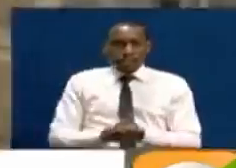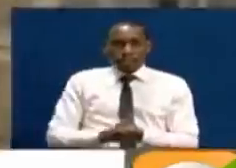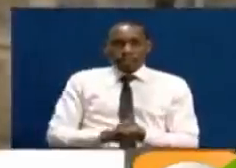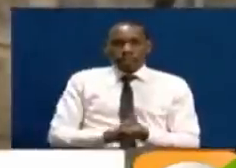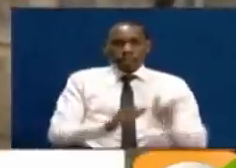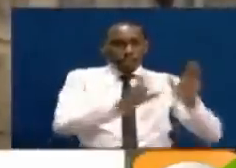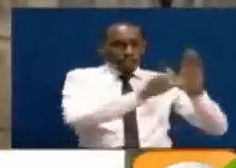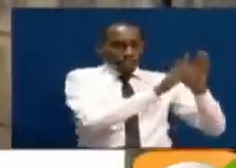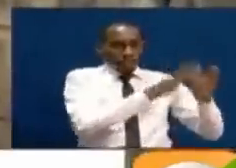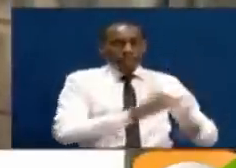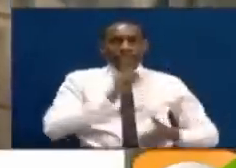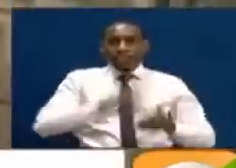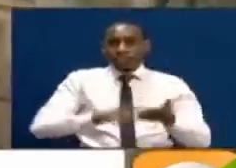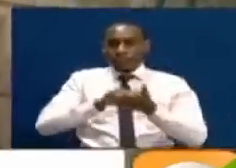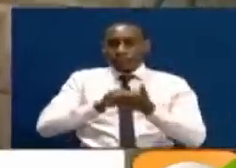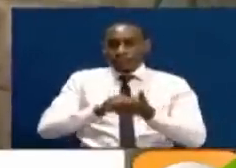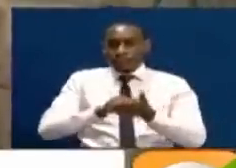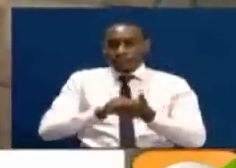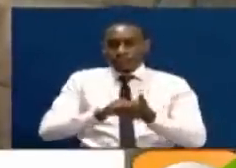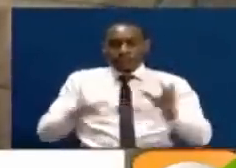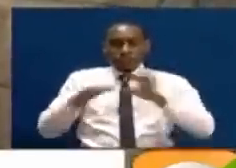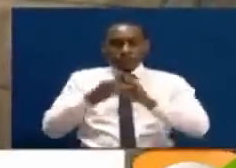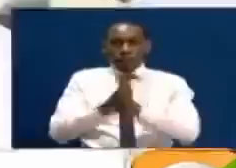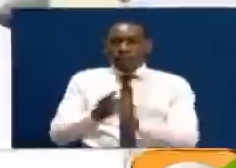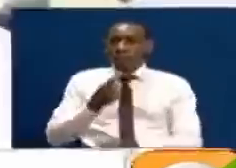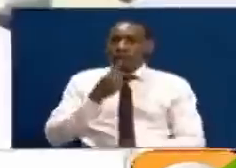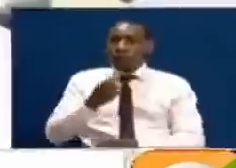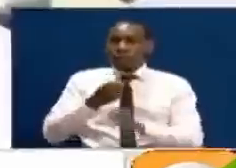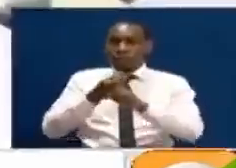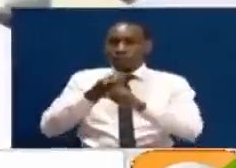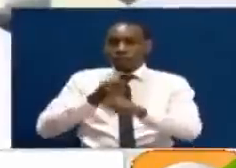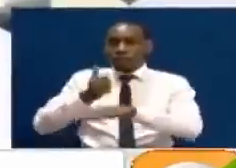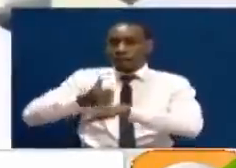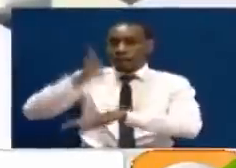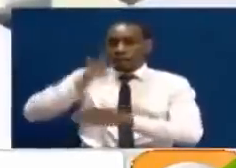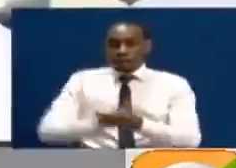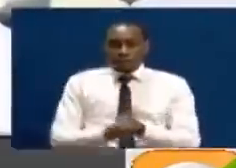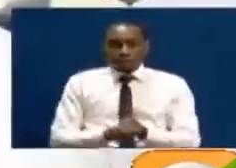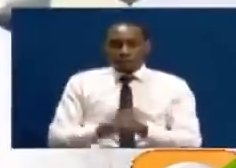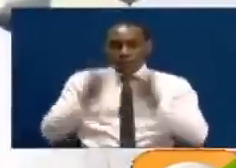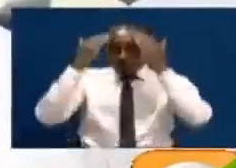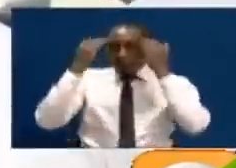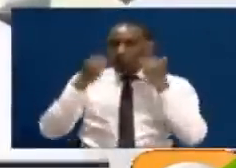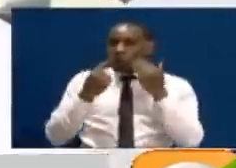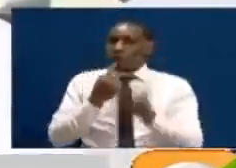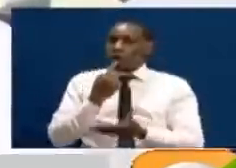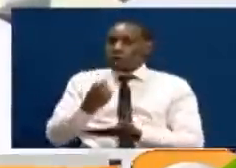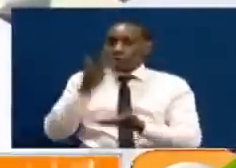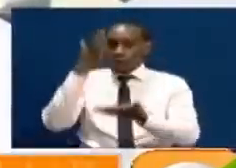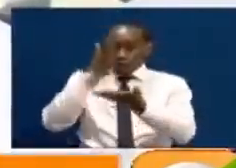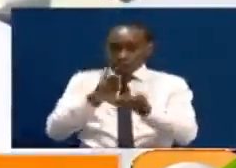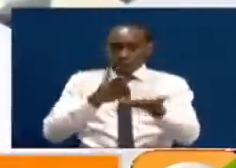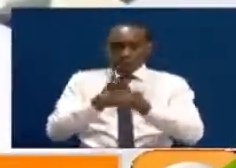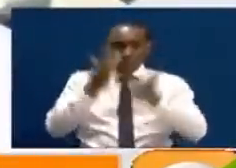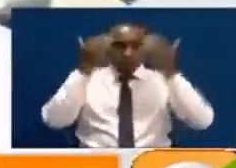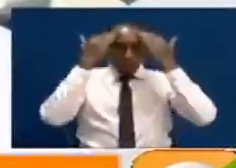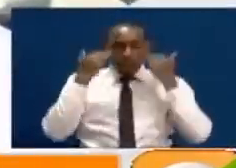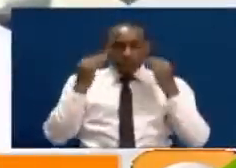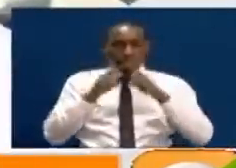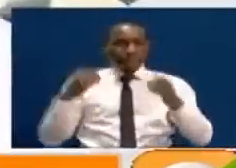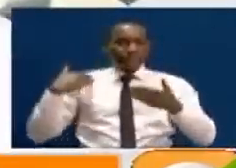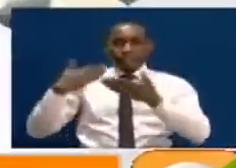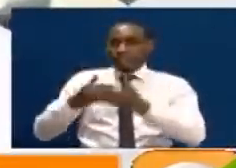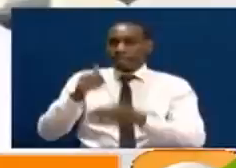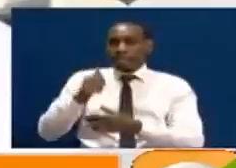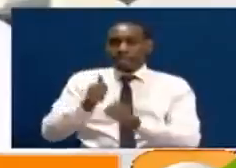lawmakers said, was pegged on orders from above. And the court orders were verified by the court, but they have since refused to accept